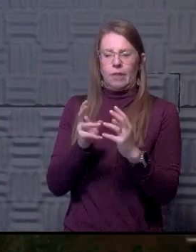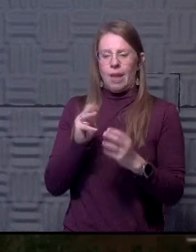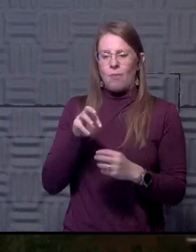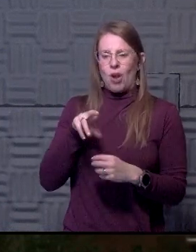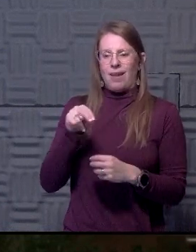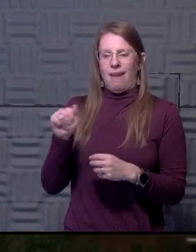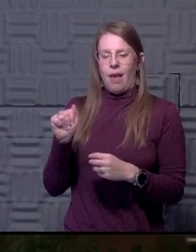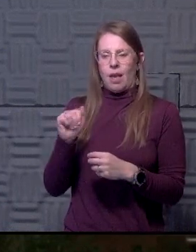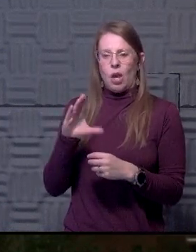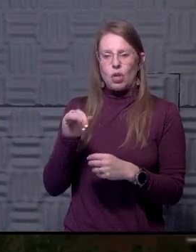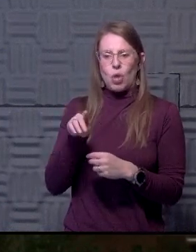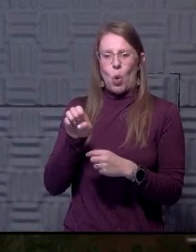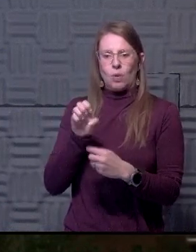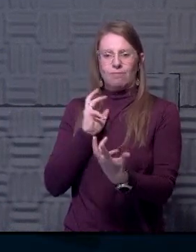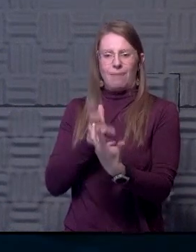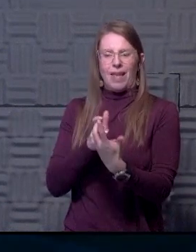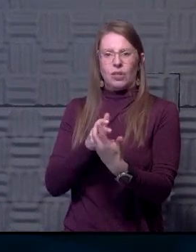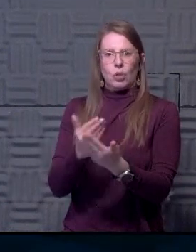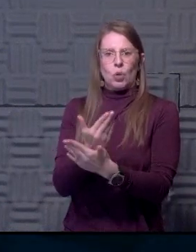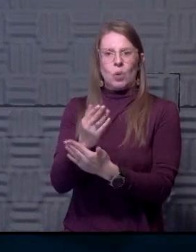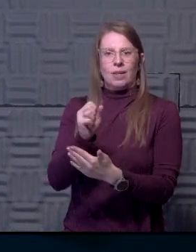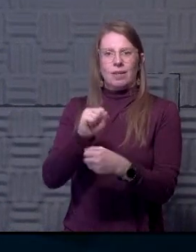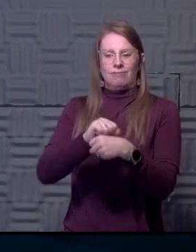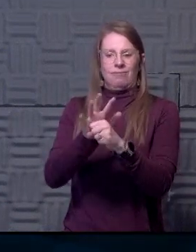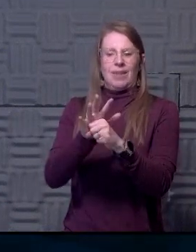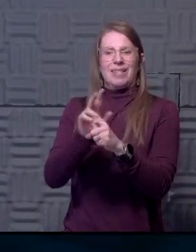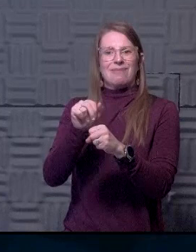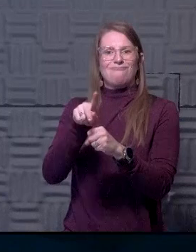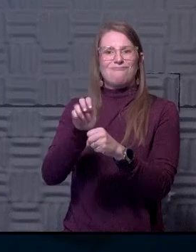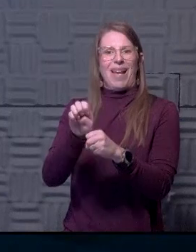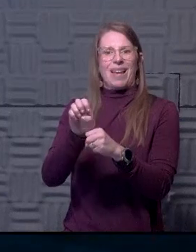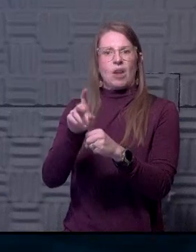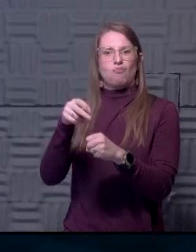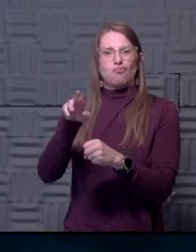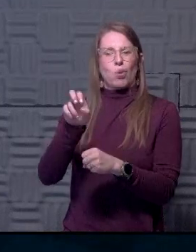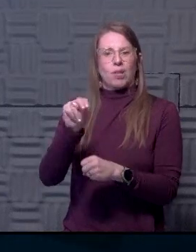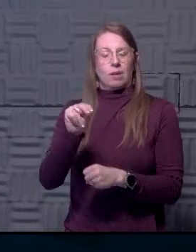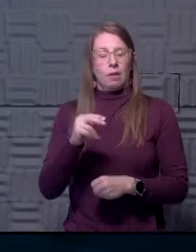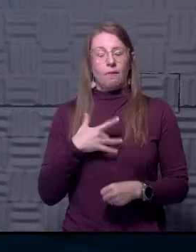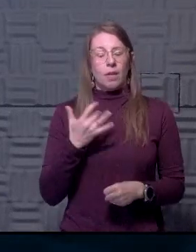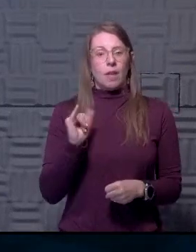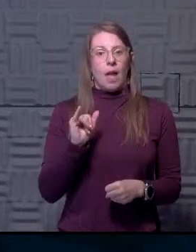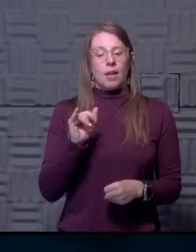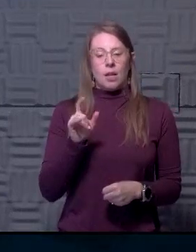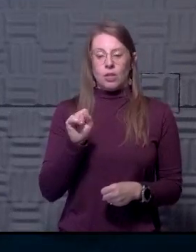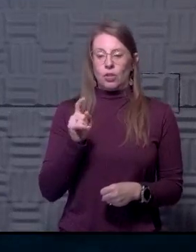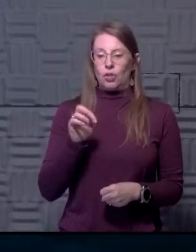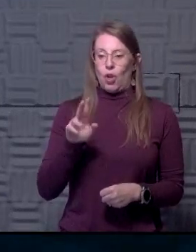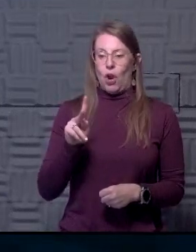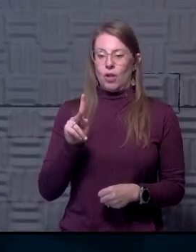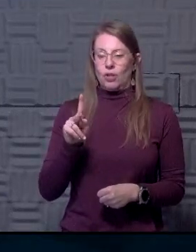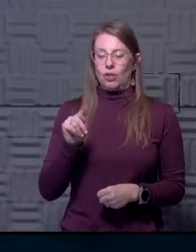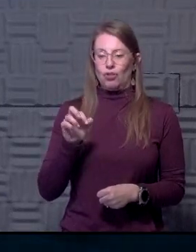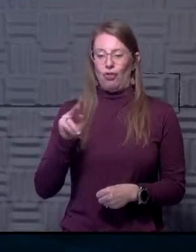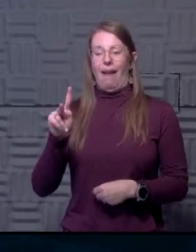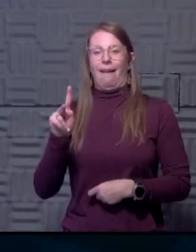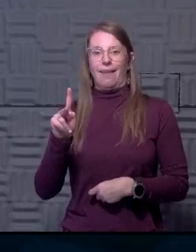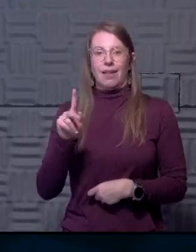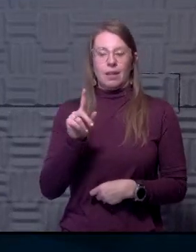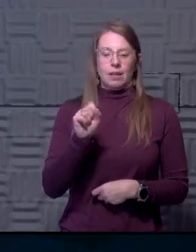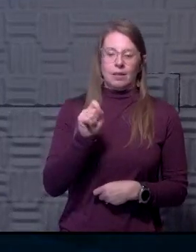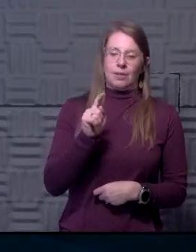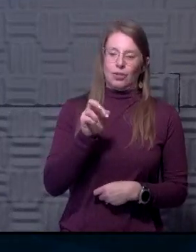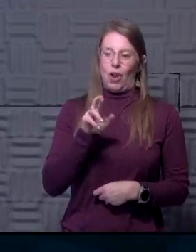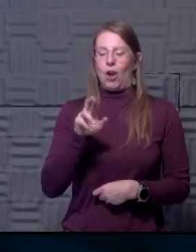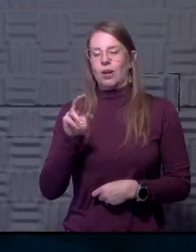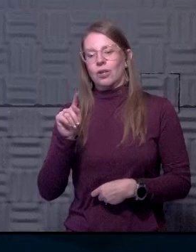RNA to code for the new spike protein. Yeah, that's remarkable. That feels almost like Star Trek. In Star Trek, they just did it in like 6 hours, or at least